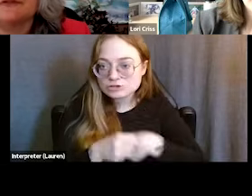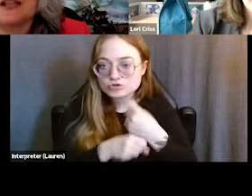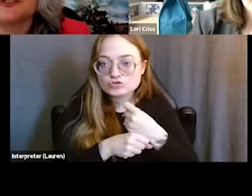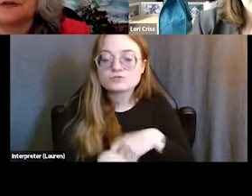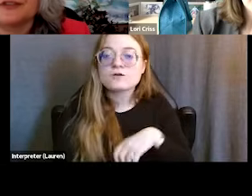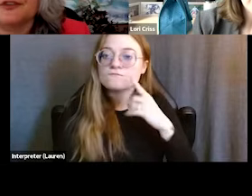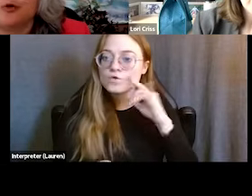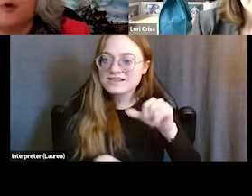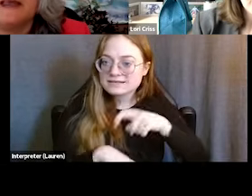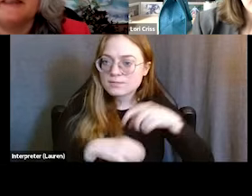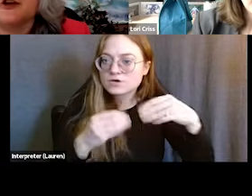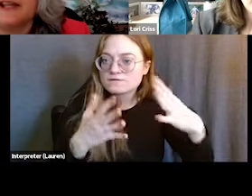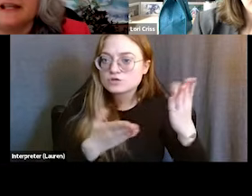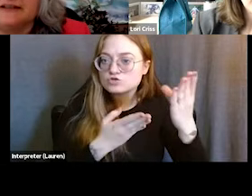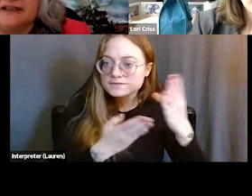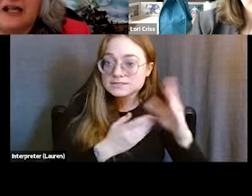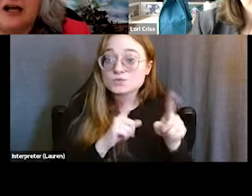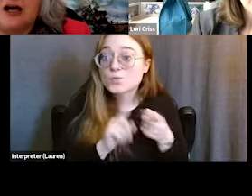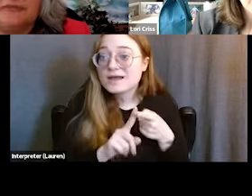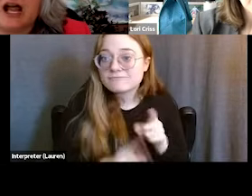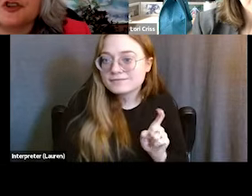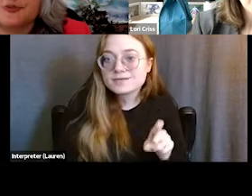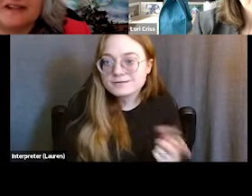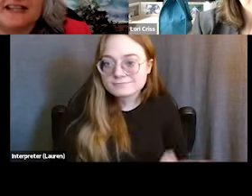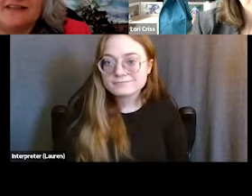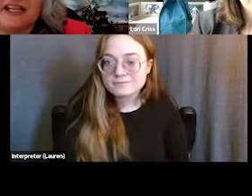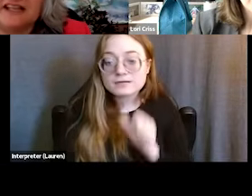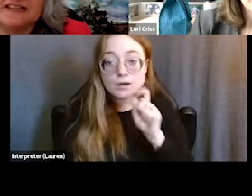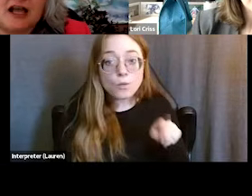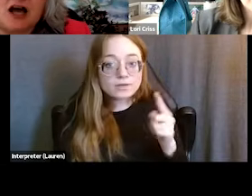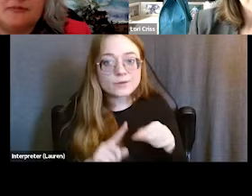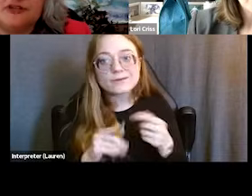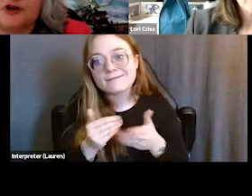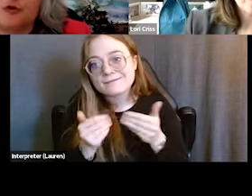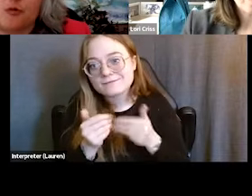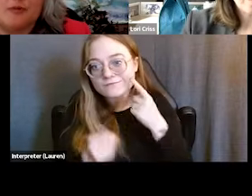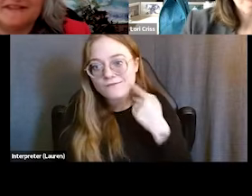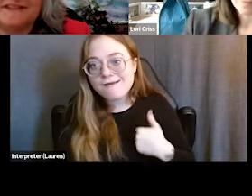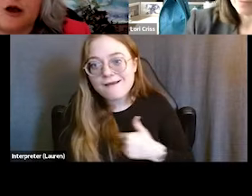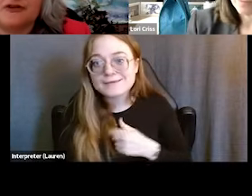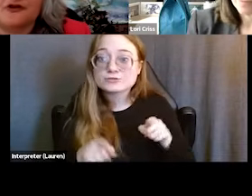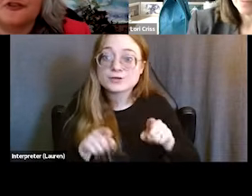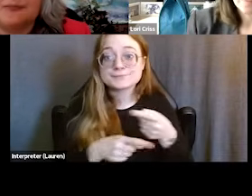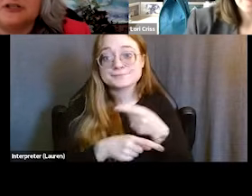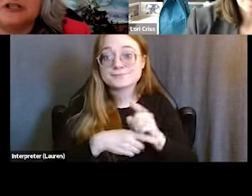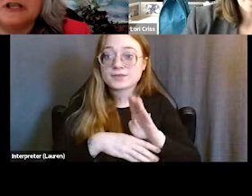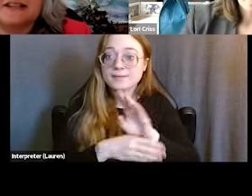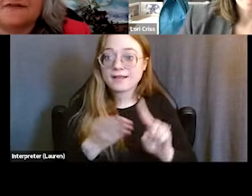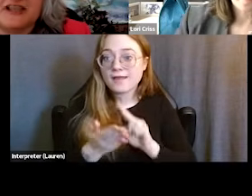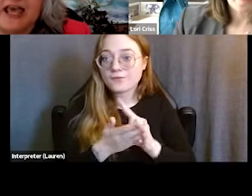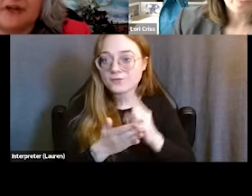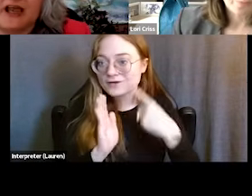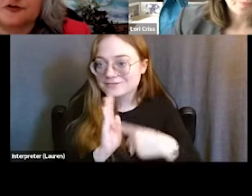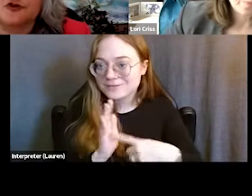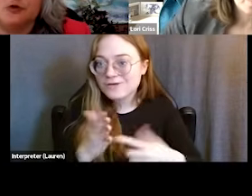to provide services when they're needed, not just when it's convenient. During normal business hours, for example, lots